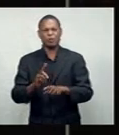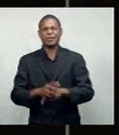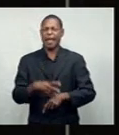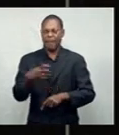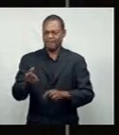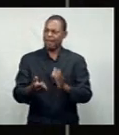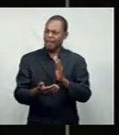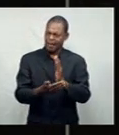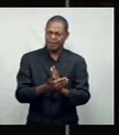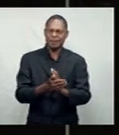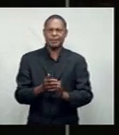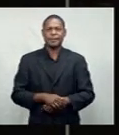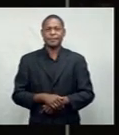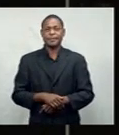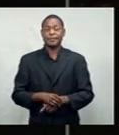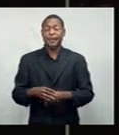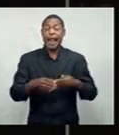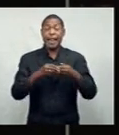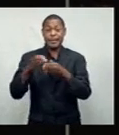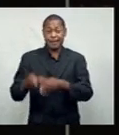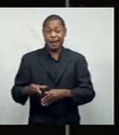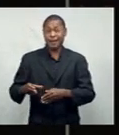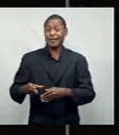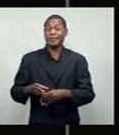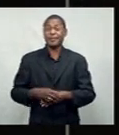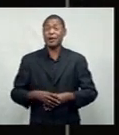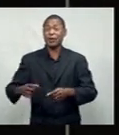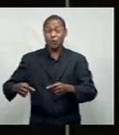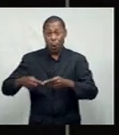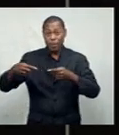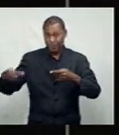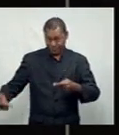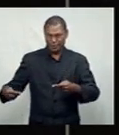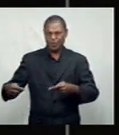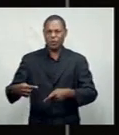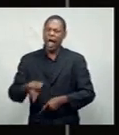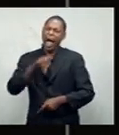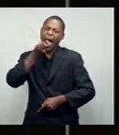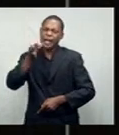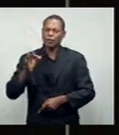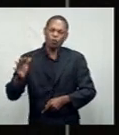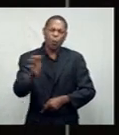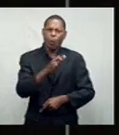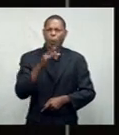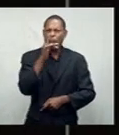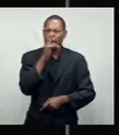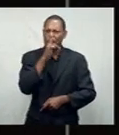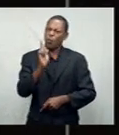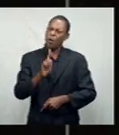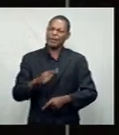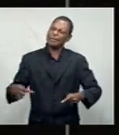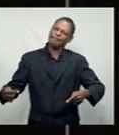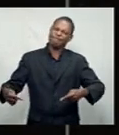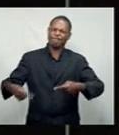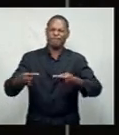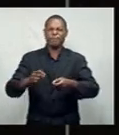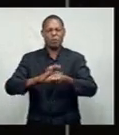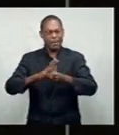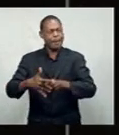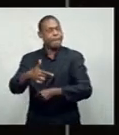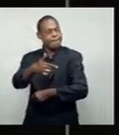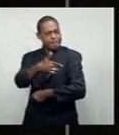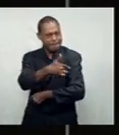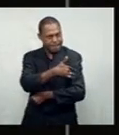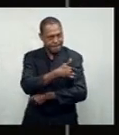hands. Leader of opposition Ratunengam Malaambalawu has called on all Fijians to unite and fight the virus by getting vaccinated and adhering